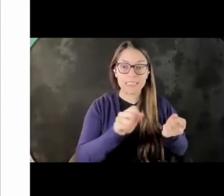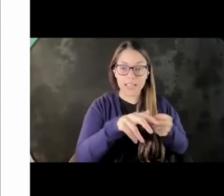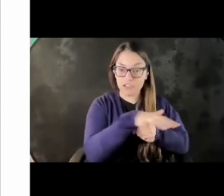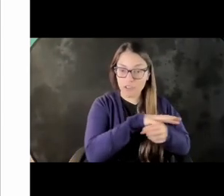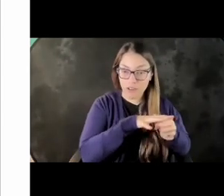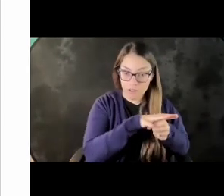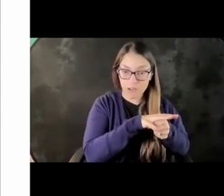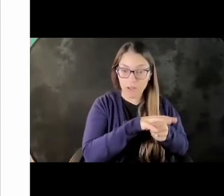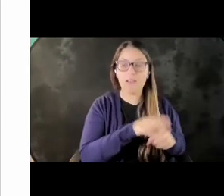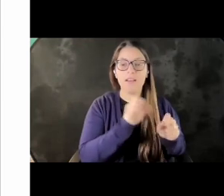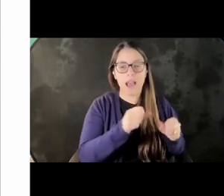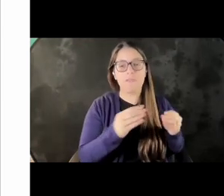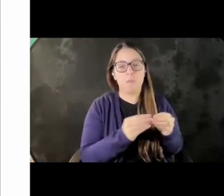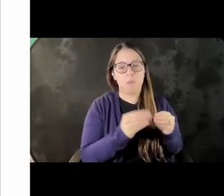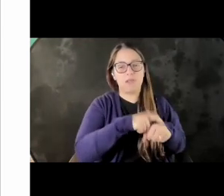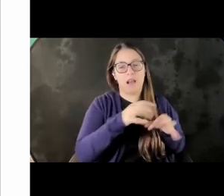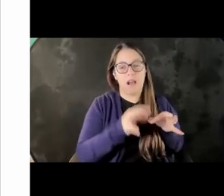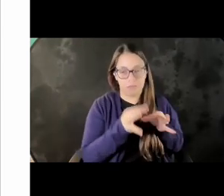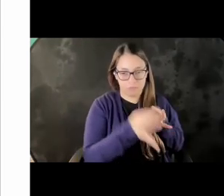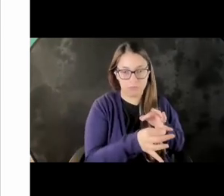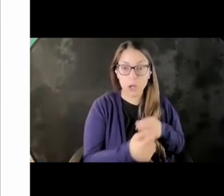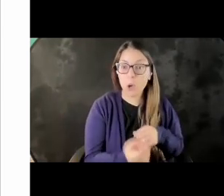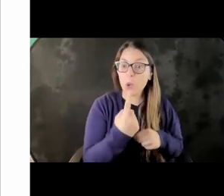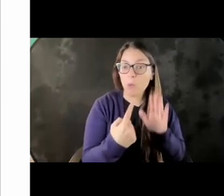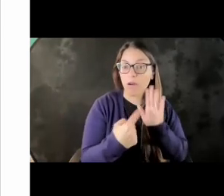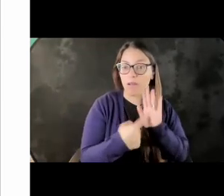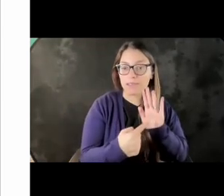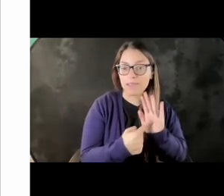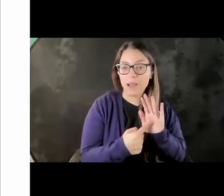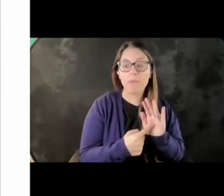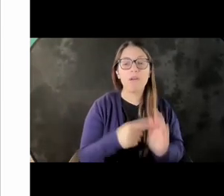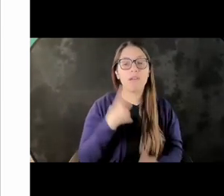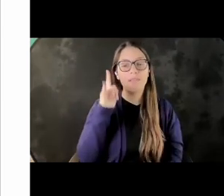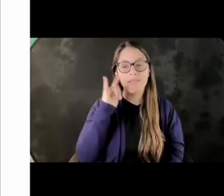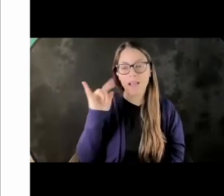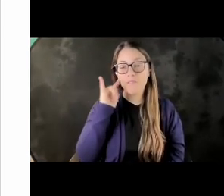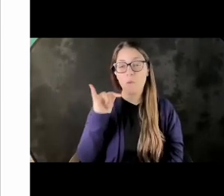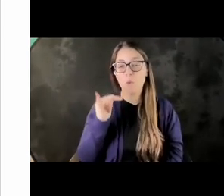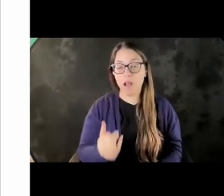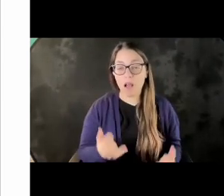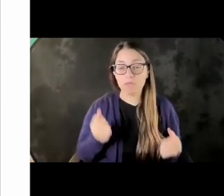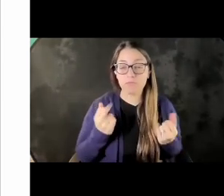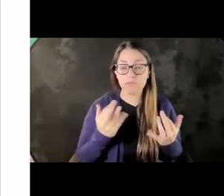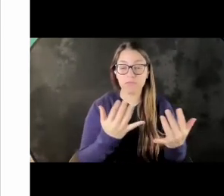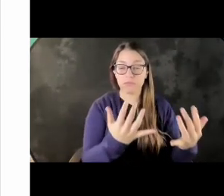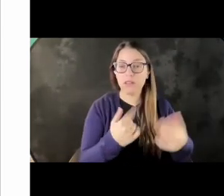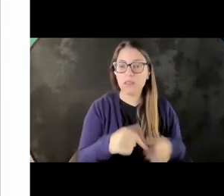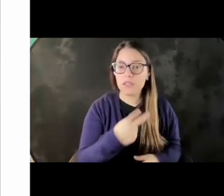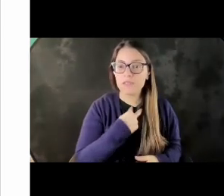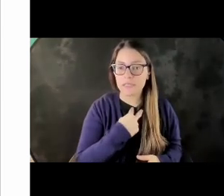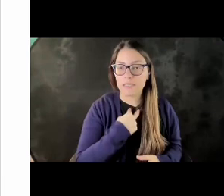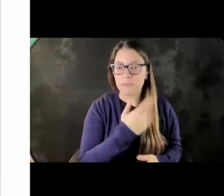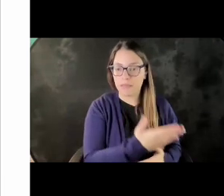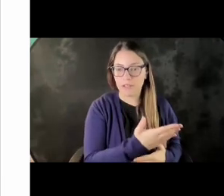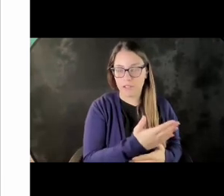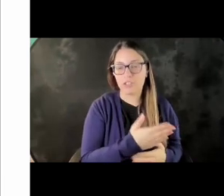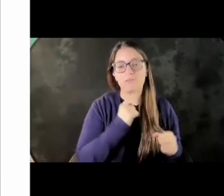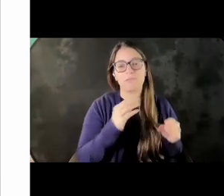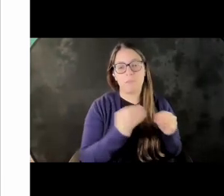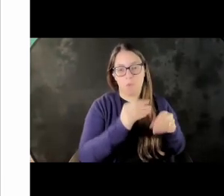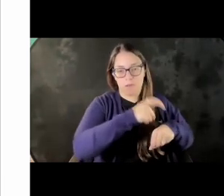be the California wildfire victims. You can find the areas